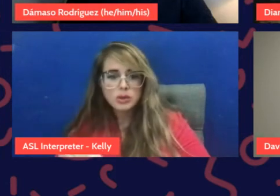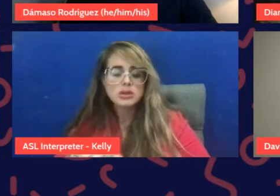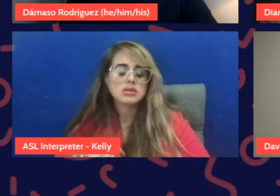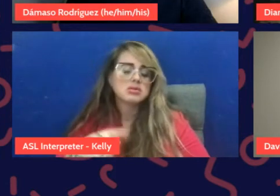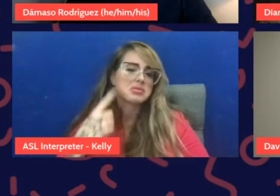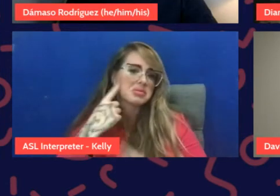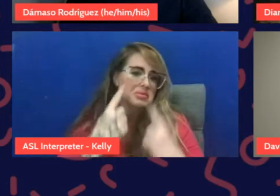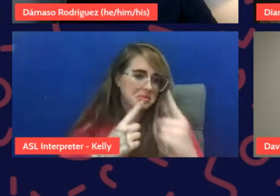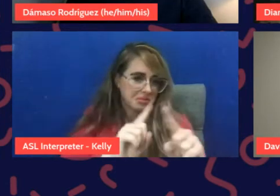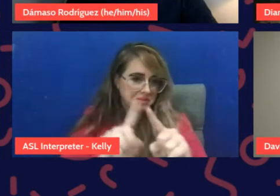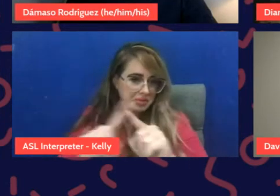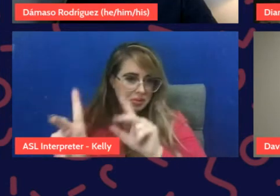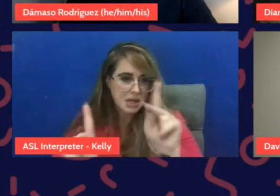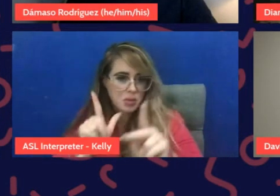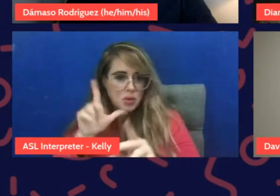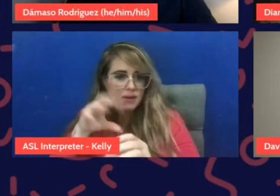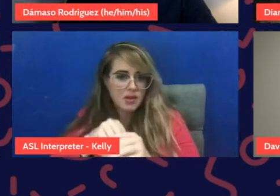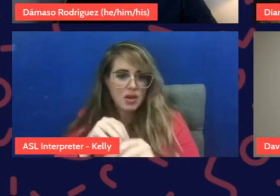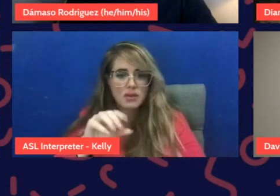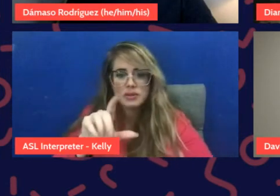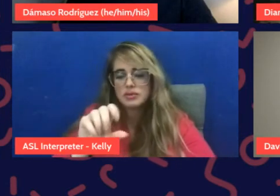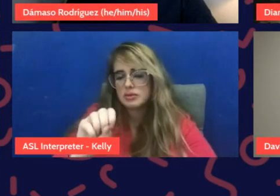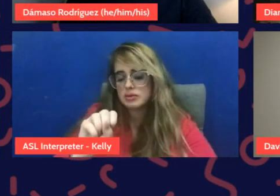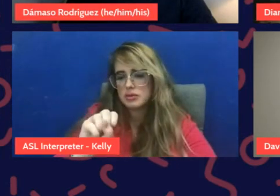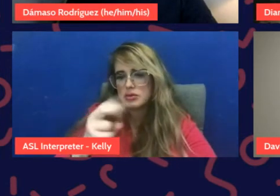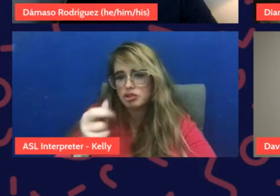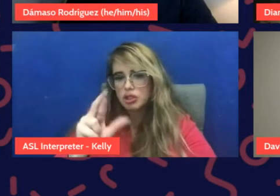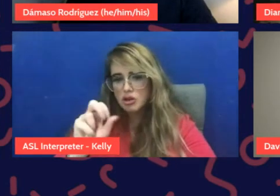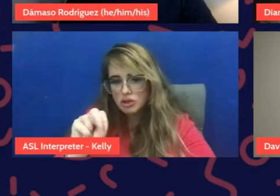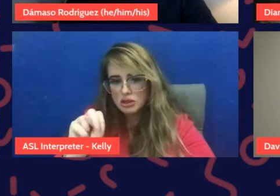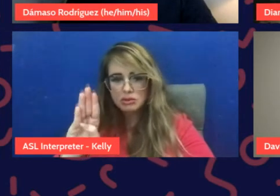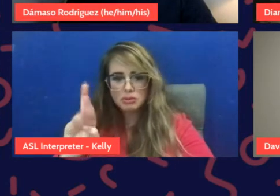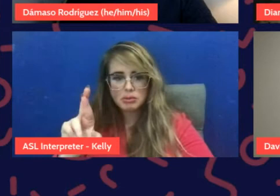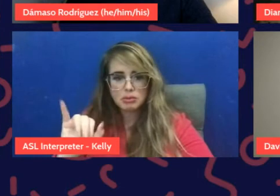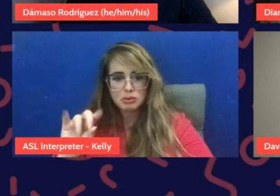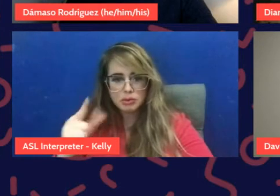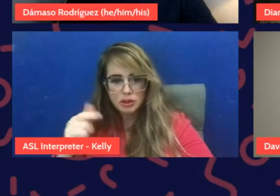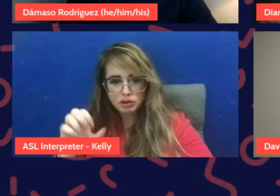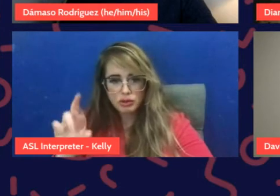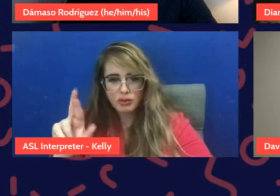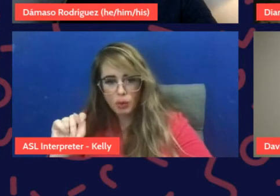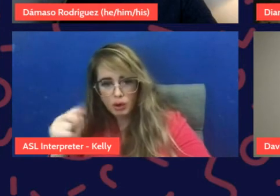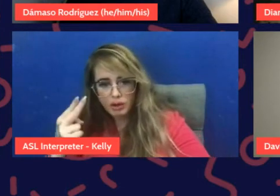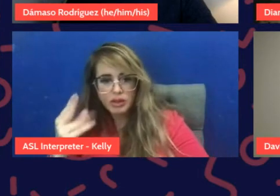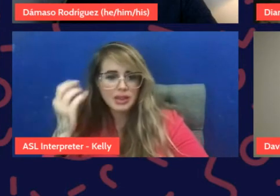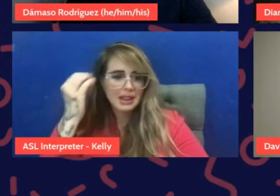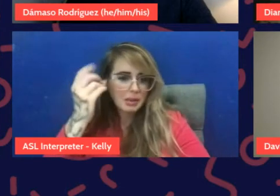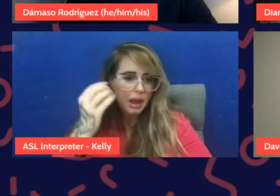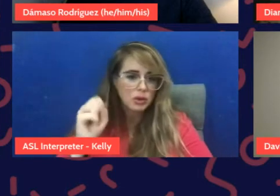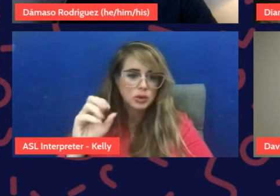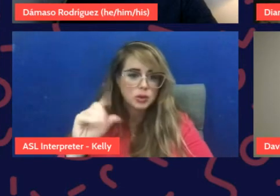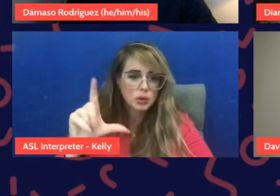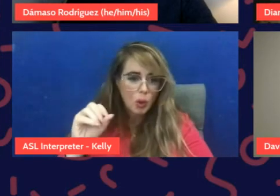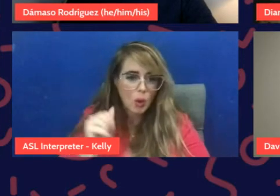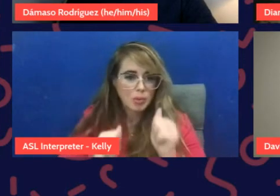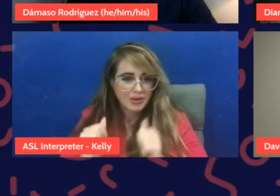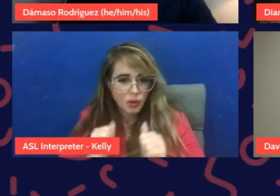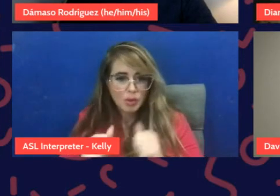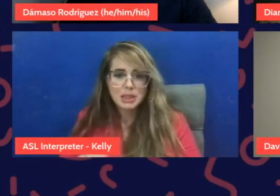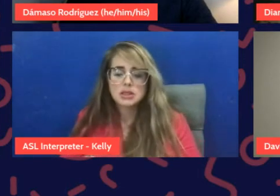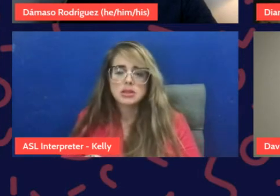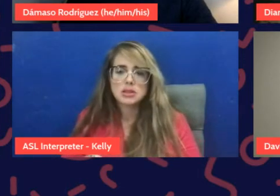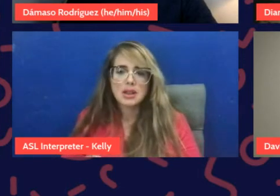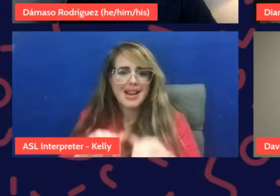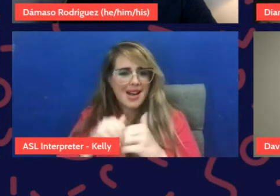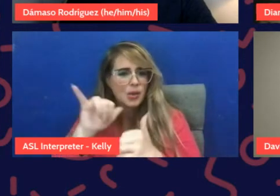and Sharon Bridgeforth and Omi Jones in thinking about solo performance and poetics as like the way that the show sort of